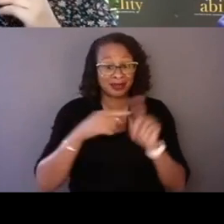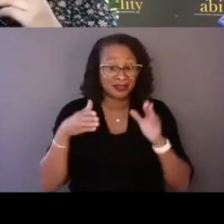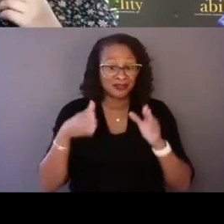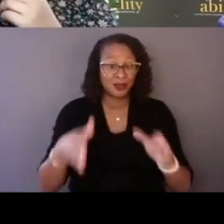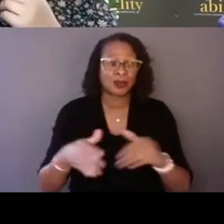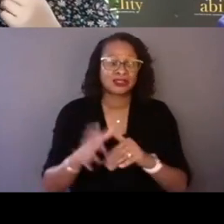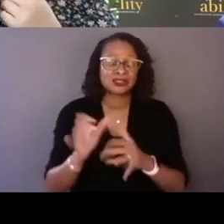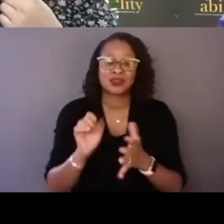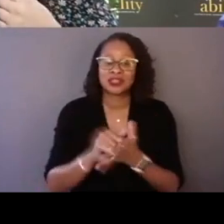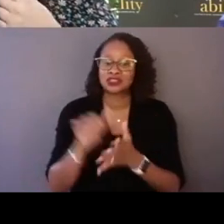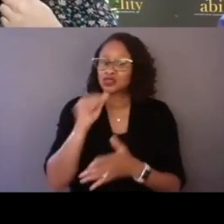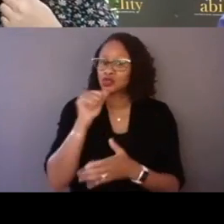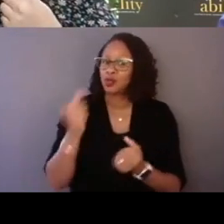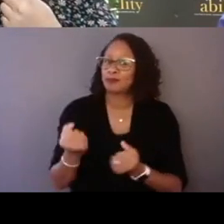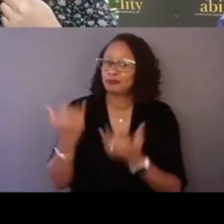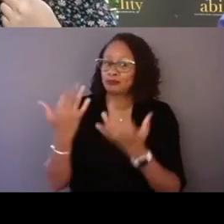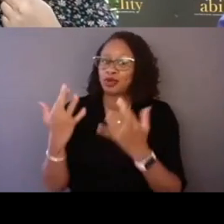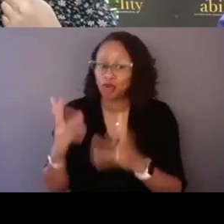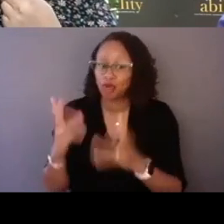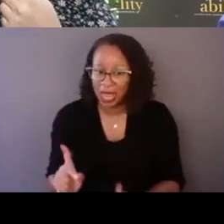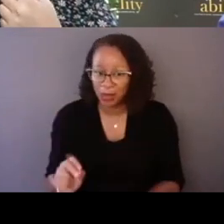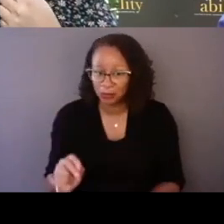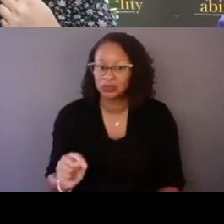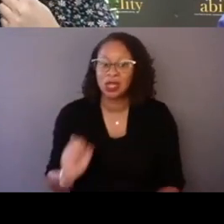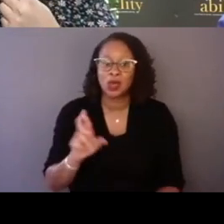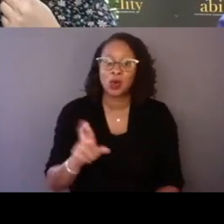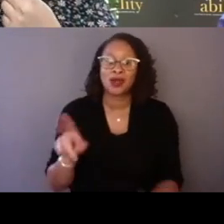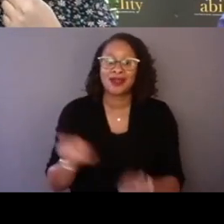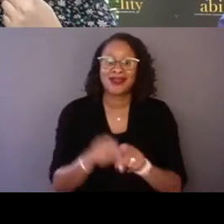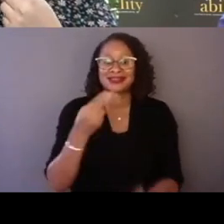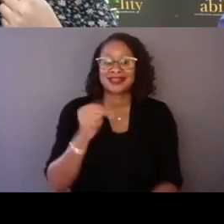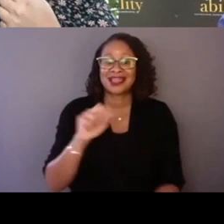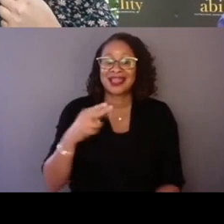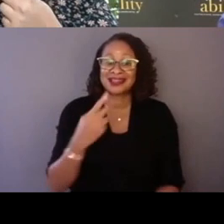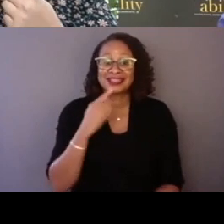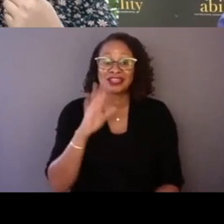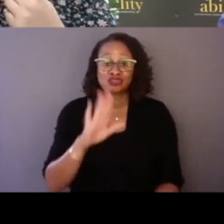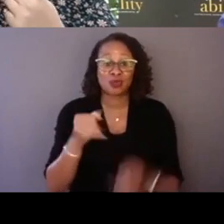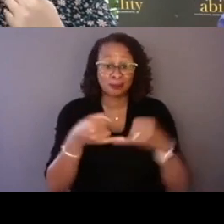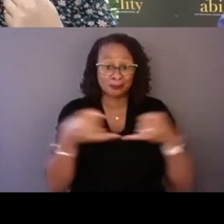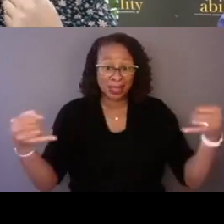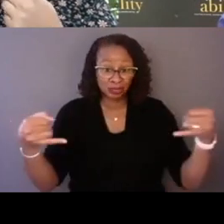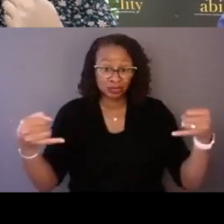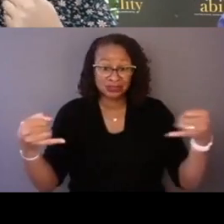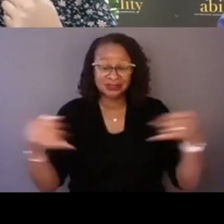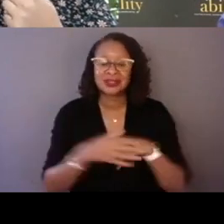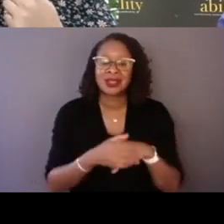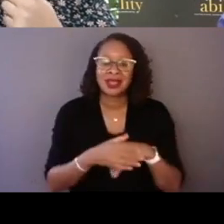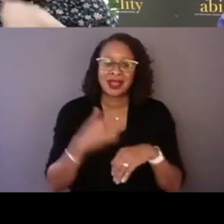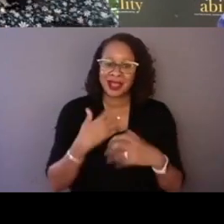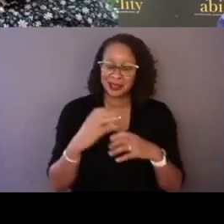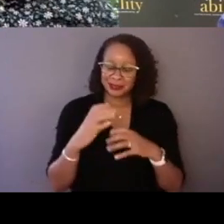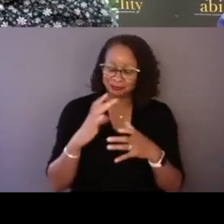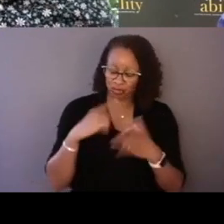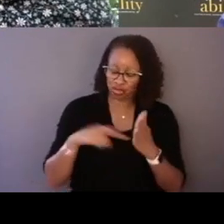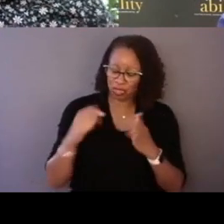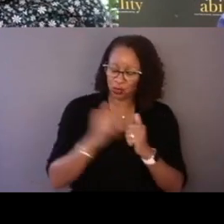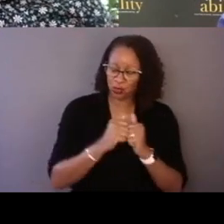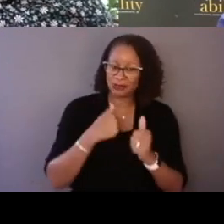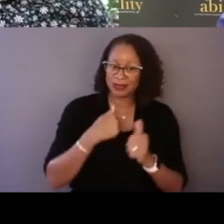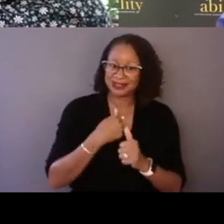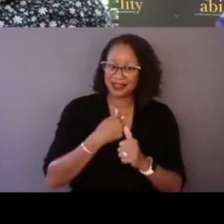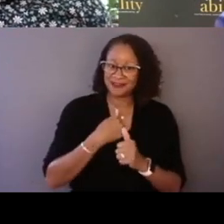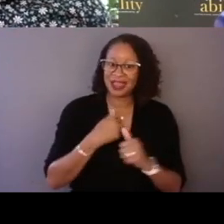so you don't burn out, or as Hannah said, like, what are your boundaries? My sort of check with myself is, can I do